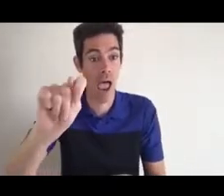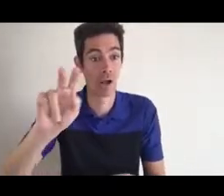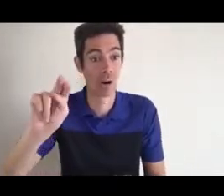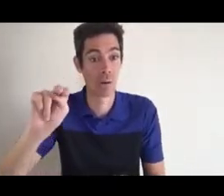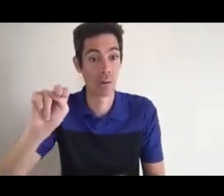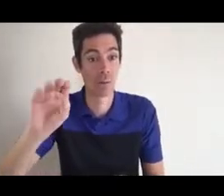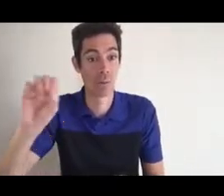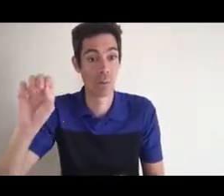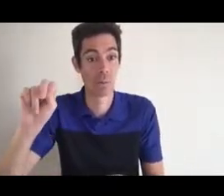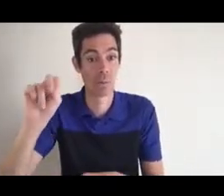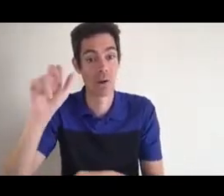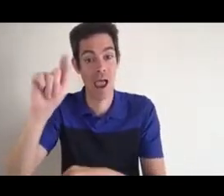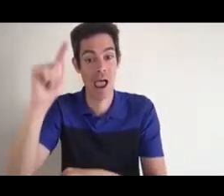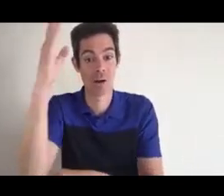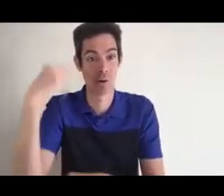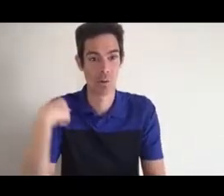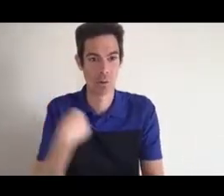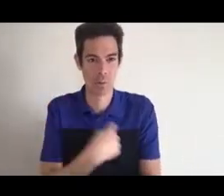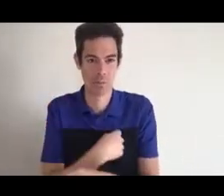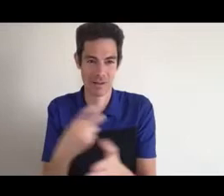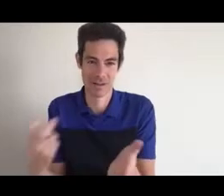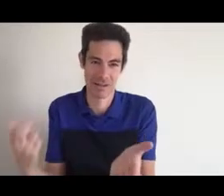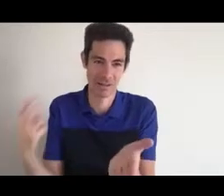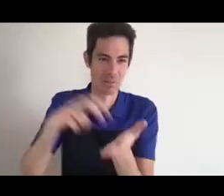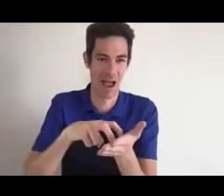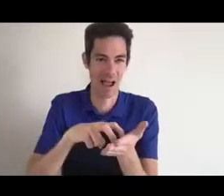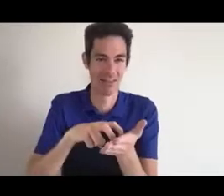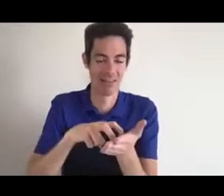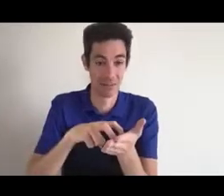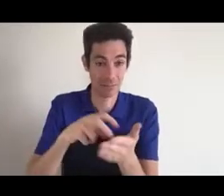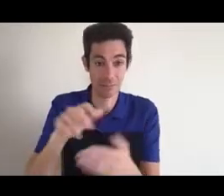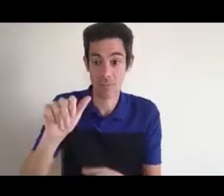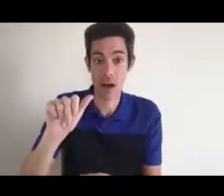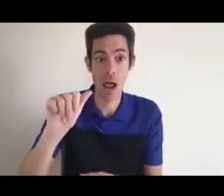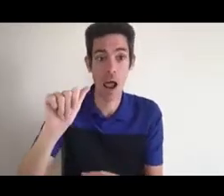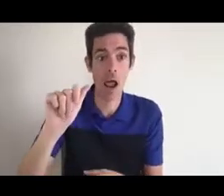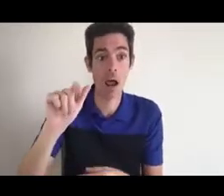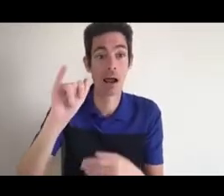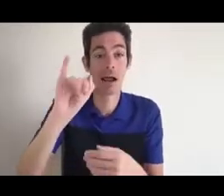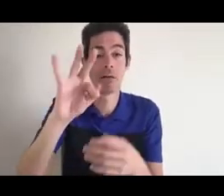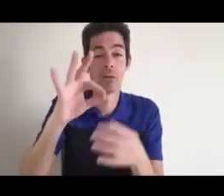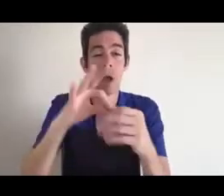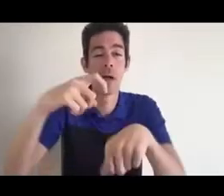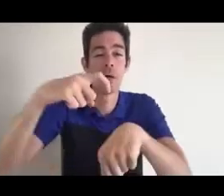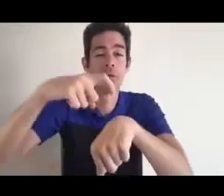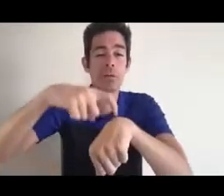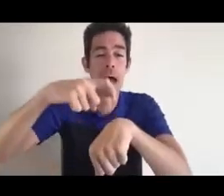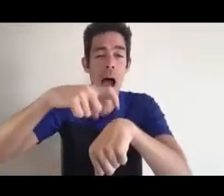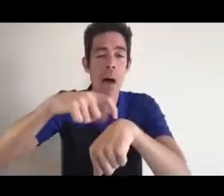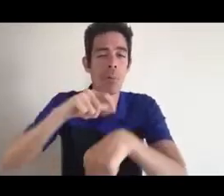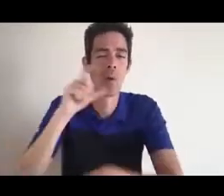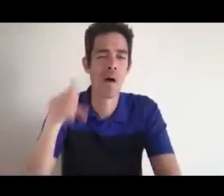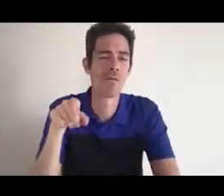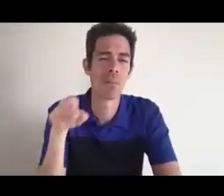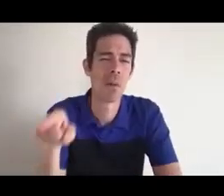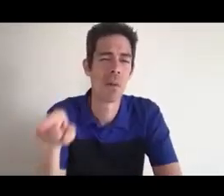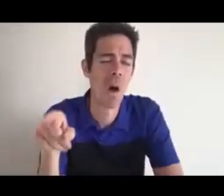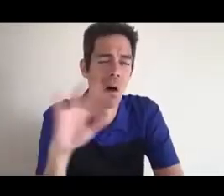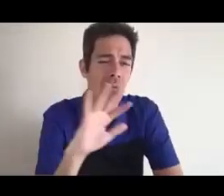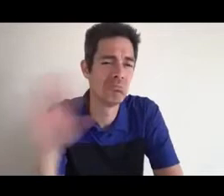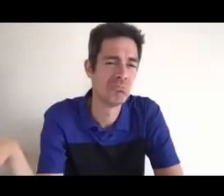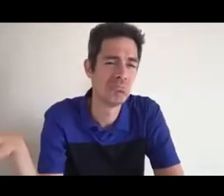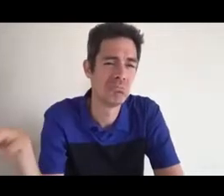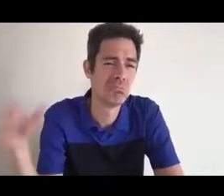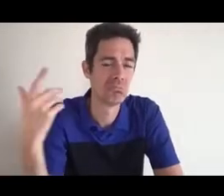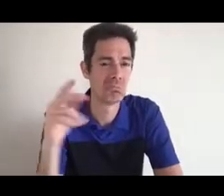Next, you have at noon, we rise. So if it's related to time,